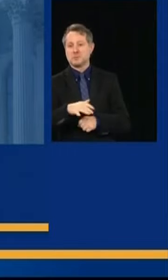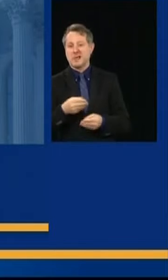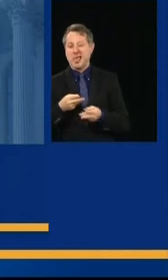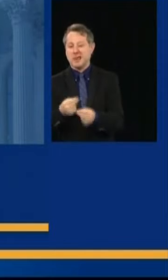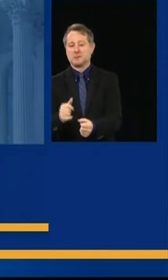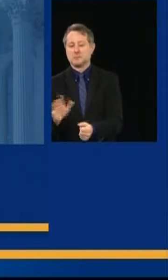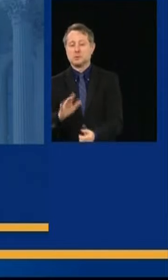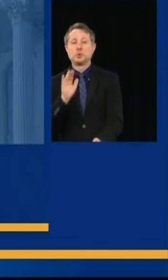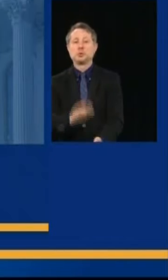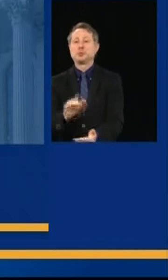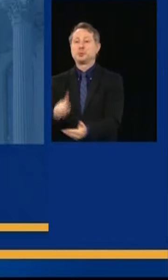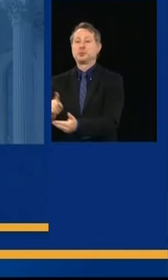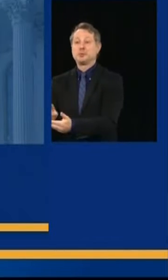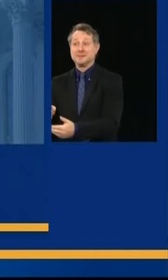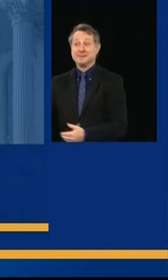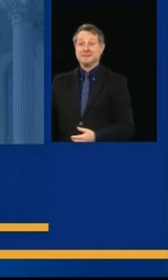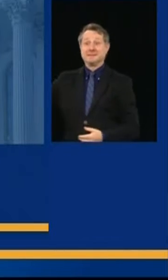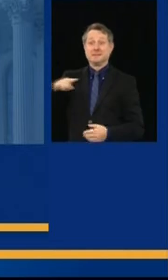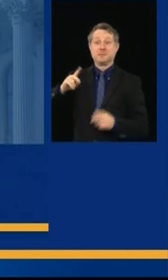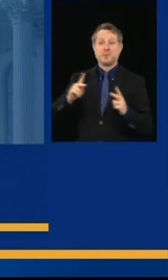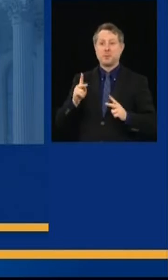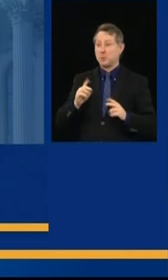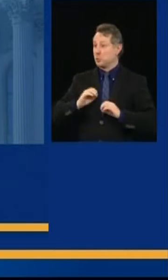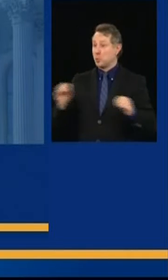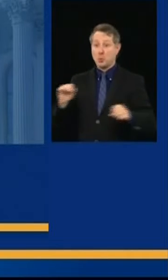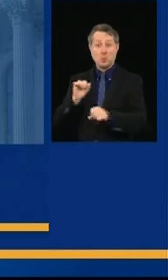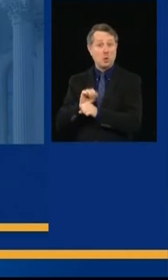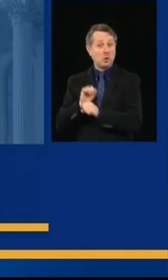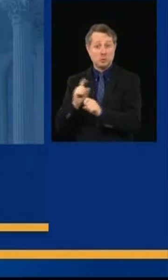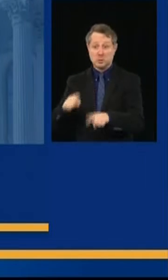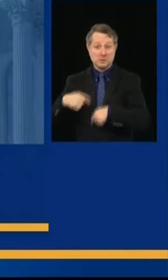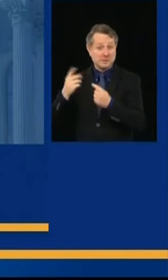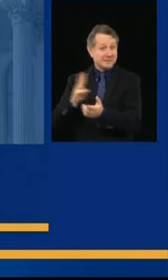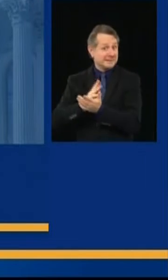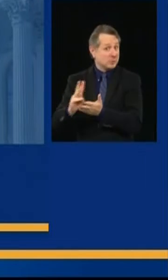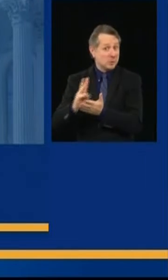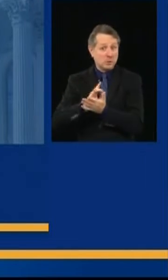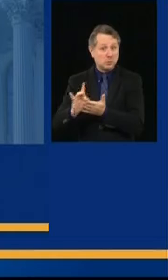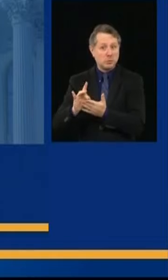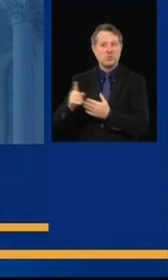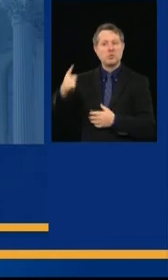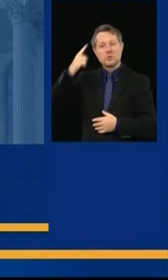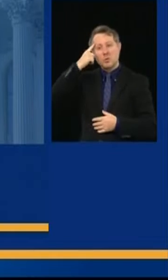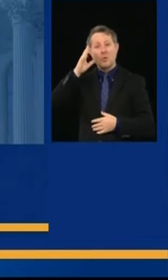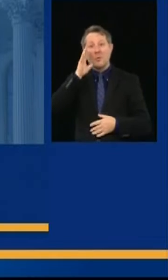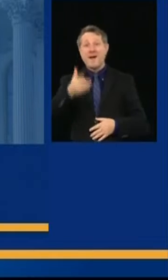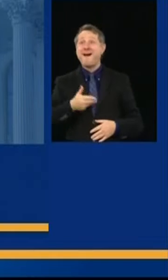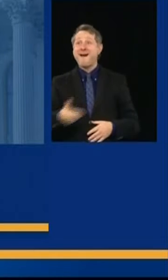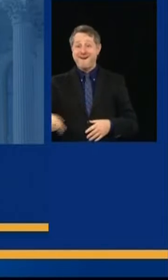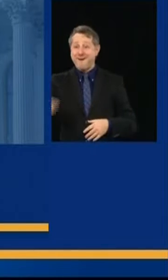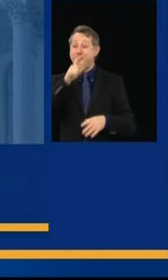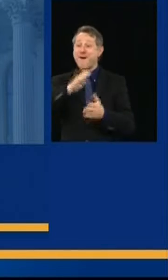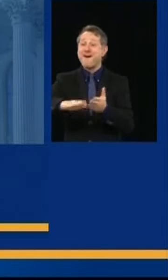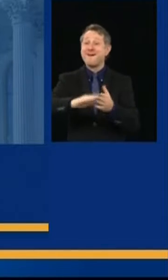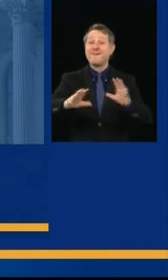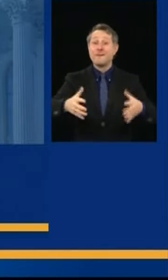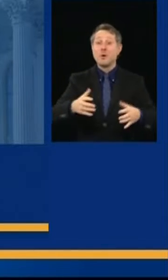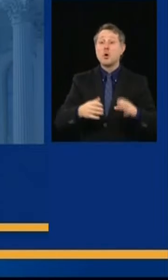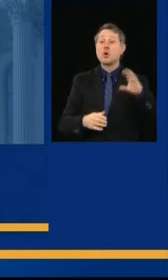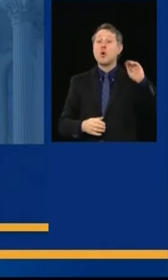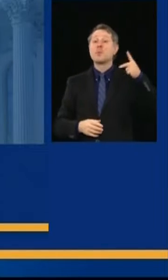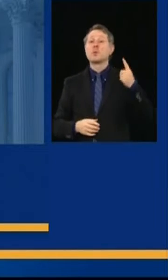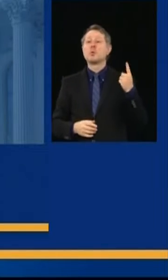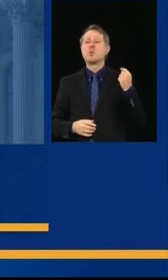now out of work who think they're going to get their job back, but the corporation is going to announce, by the way, we don't need all those